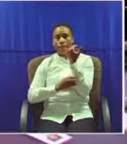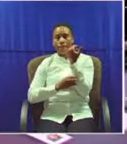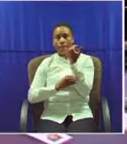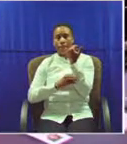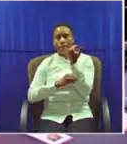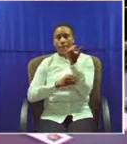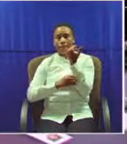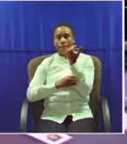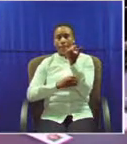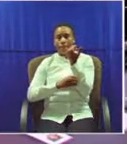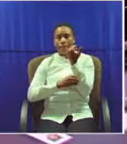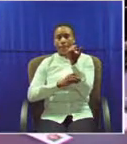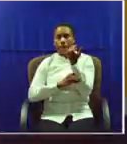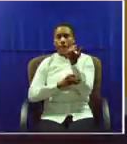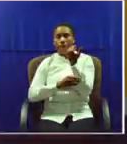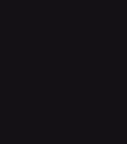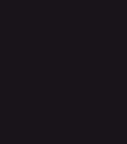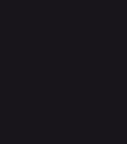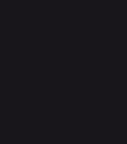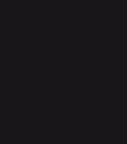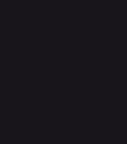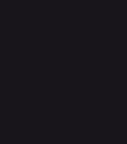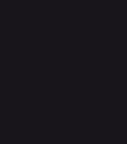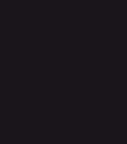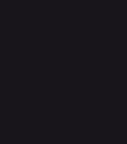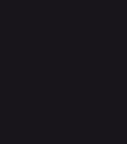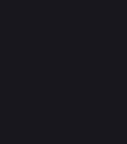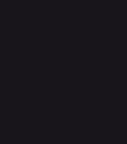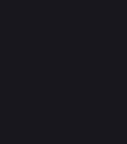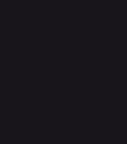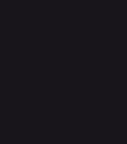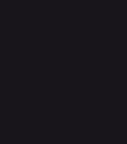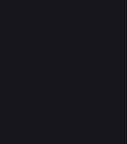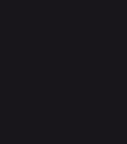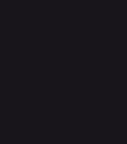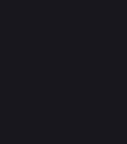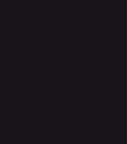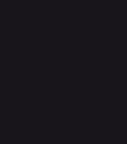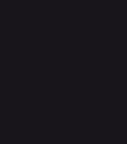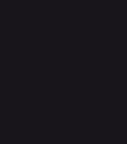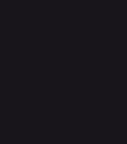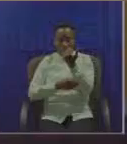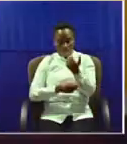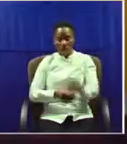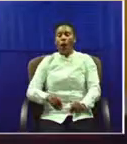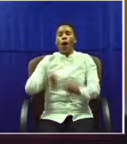But Speaker, what you are doing is unfair. I rise on rule number 68, Speaker.